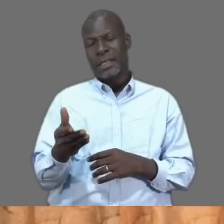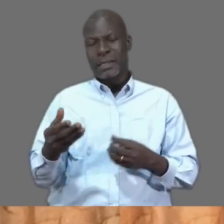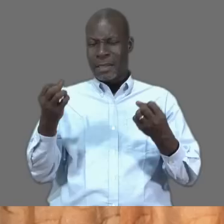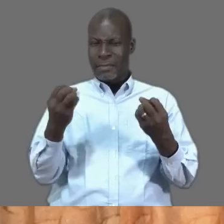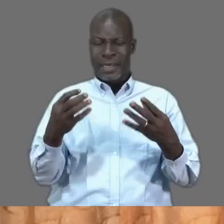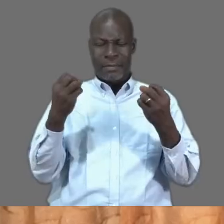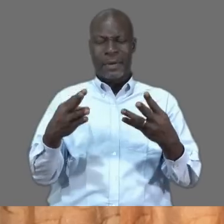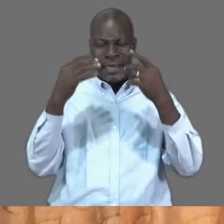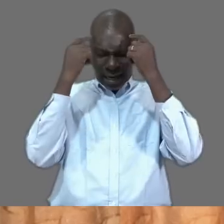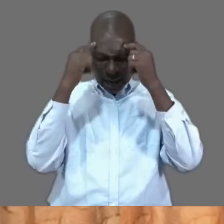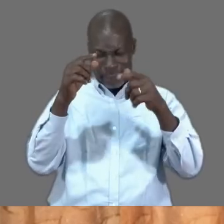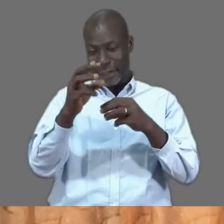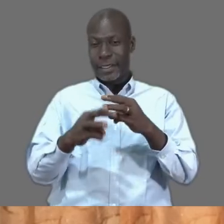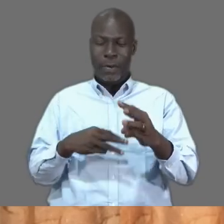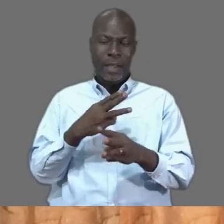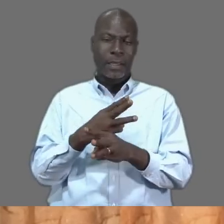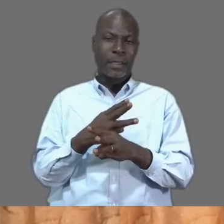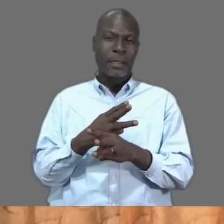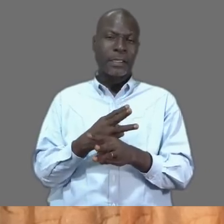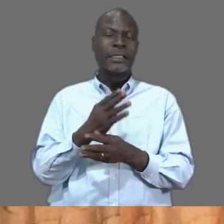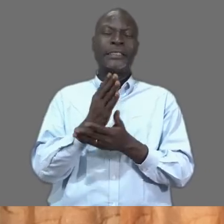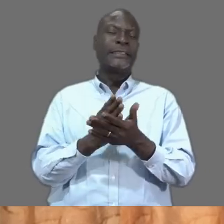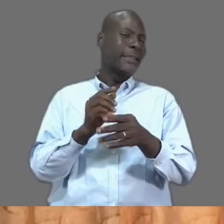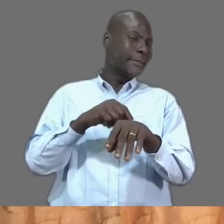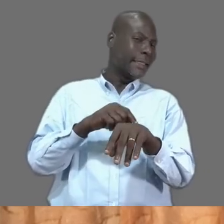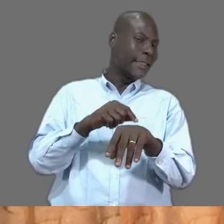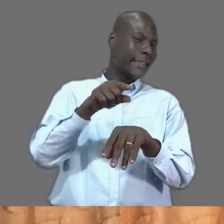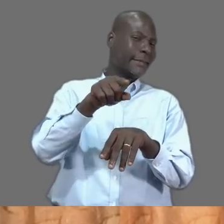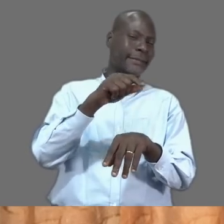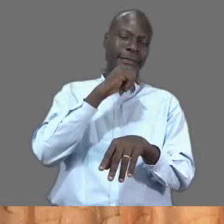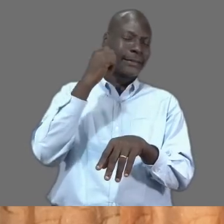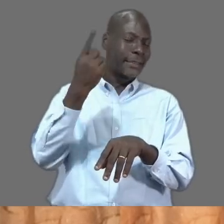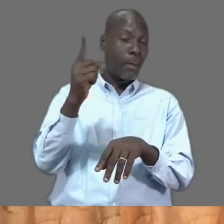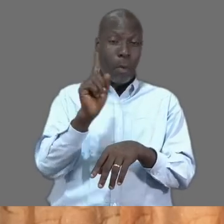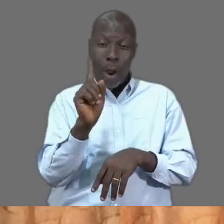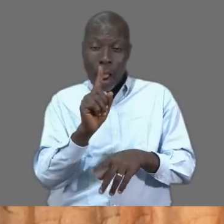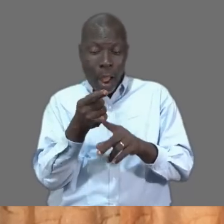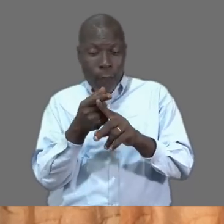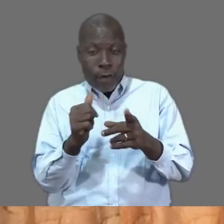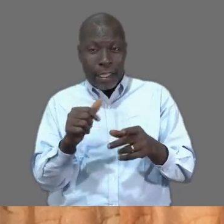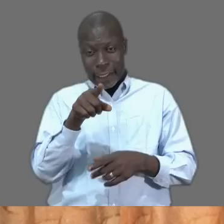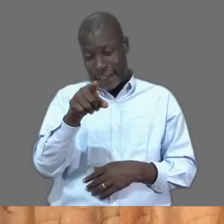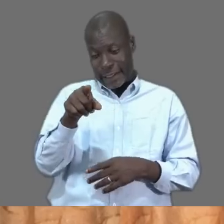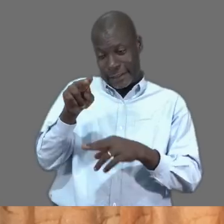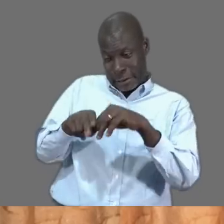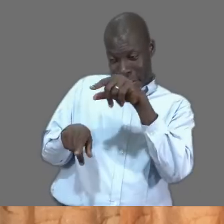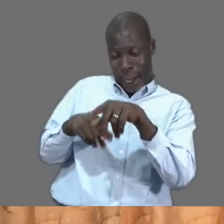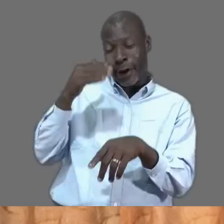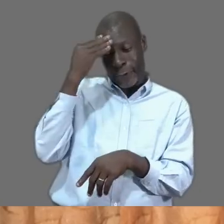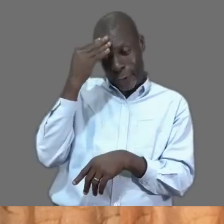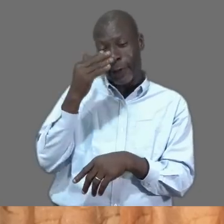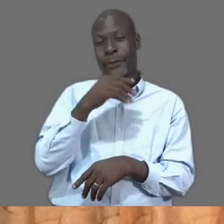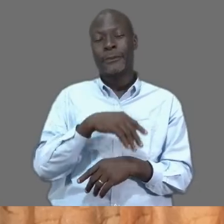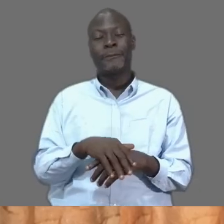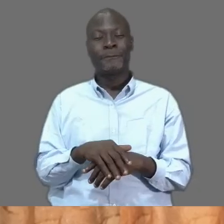bebre esisi ewa ewiase a ya na eye bebia ade no efre no ono ani pa no wote wono ano ono